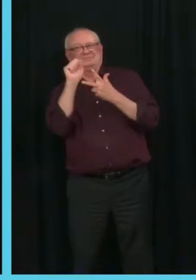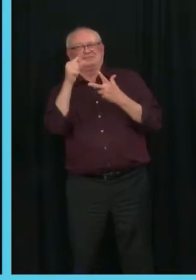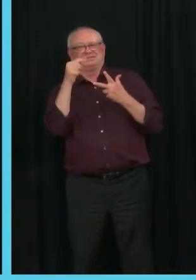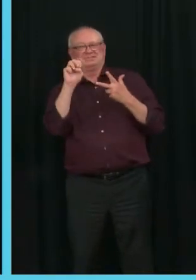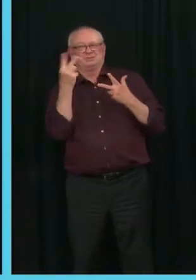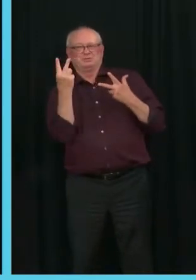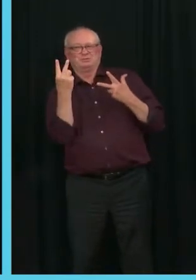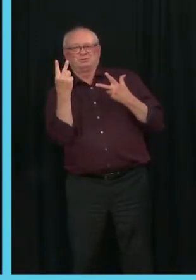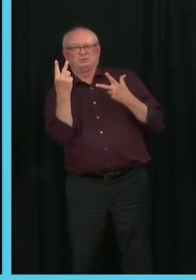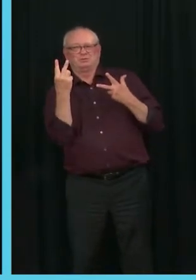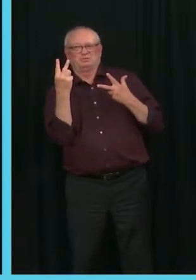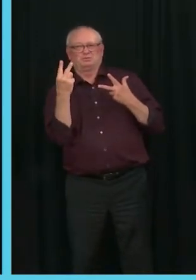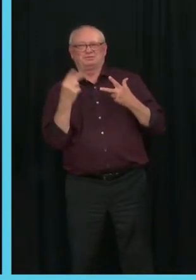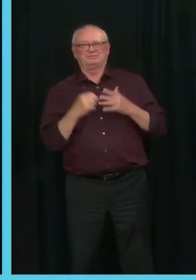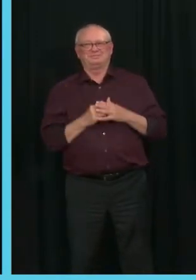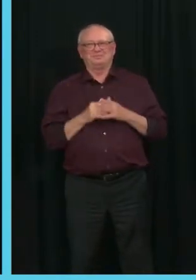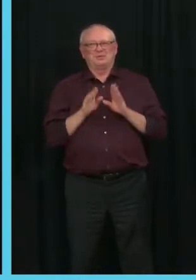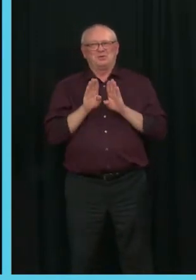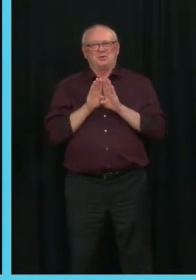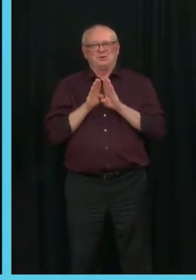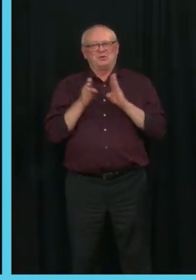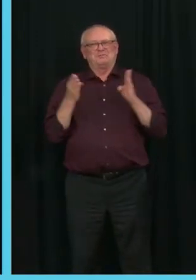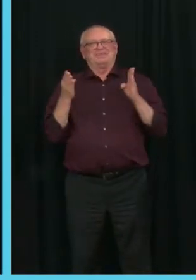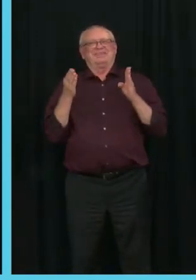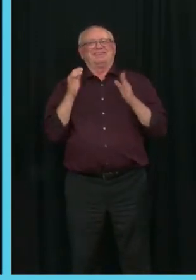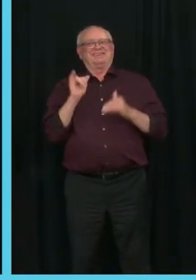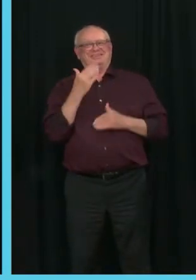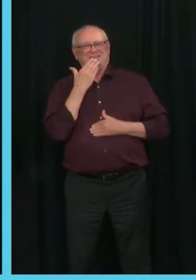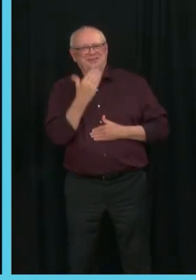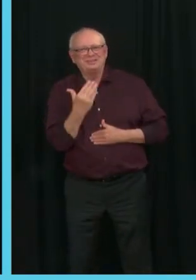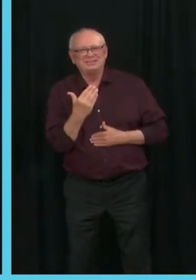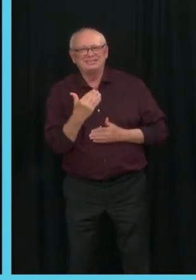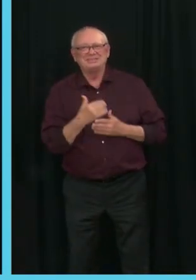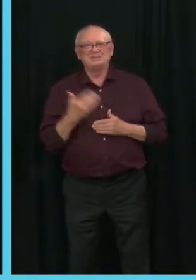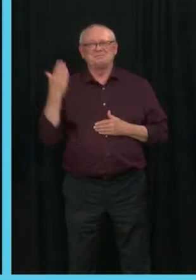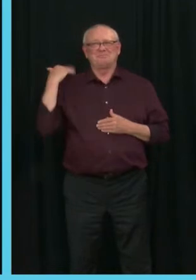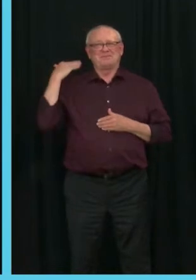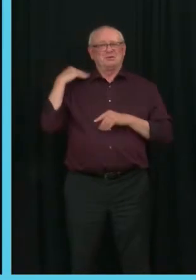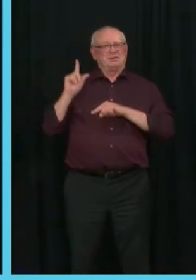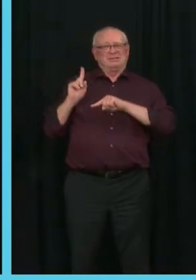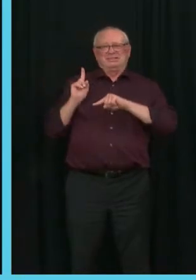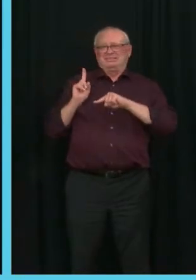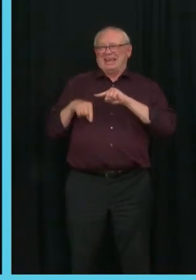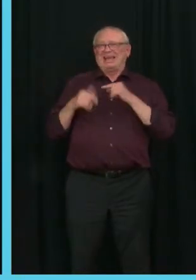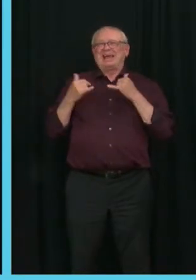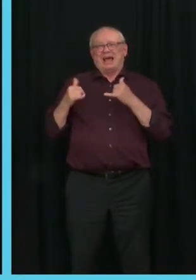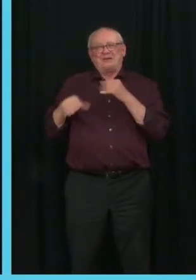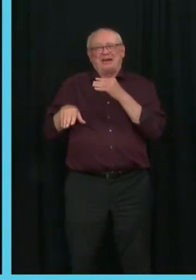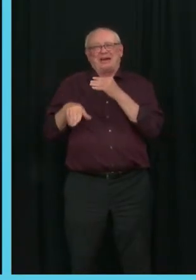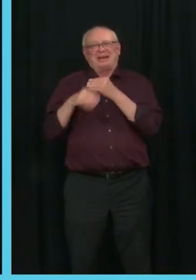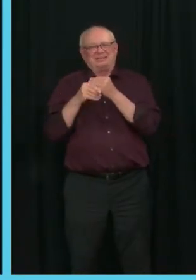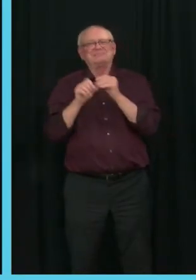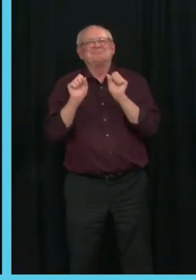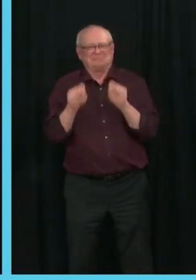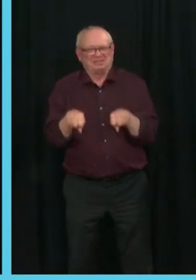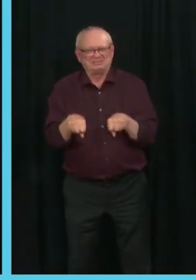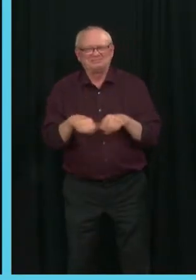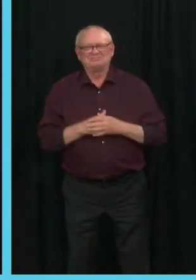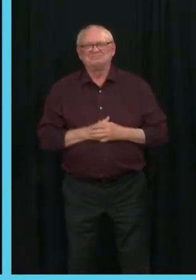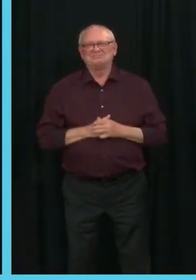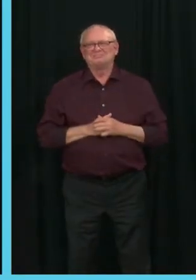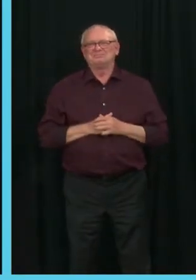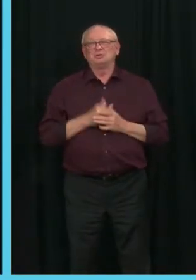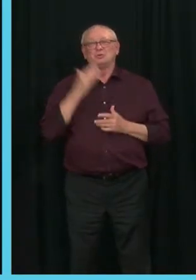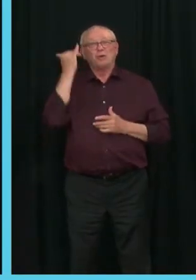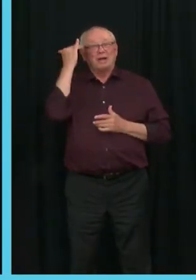Alberta. It's great to get back to things that we've given up over the last 16 months, and the credit for it belongs to you,